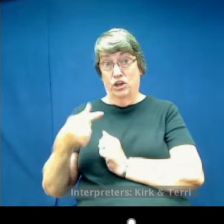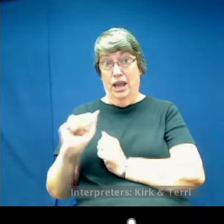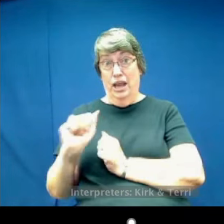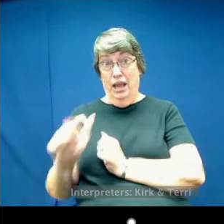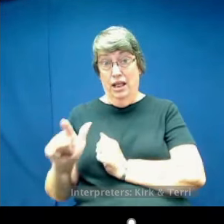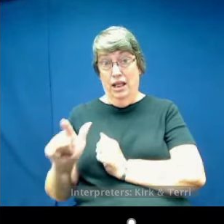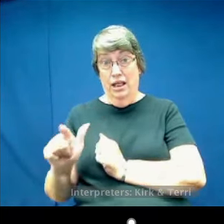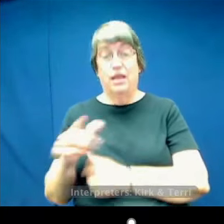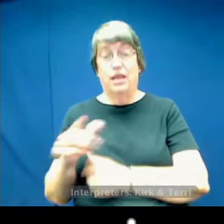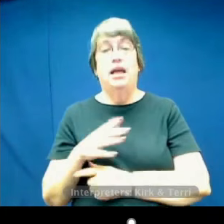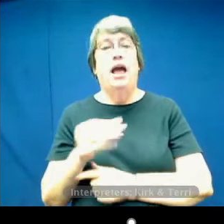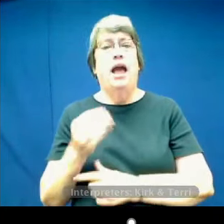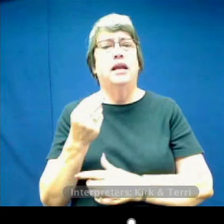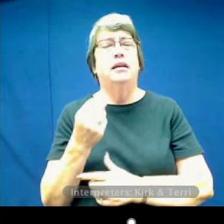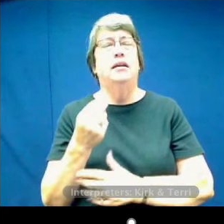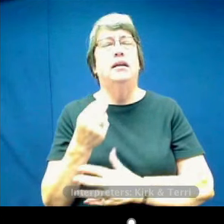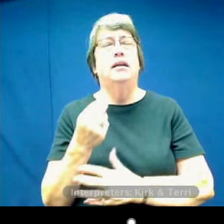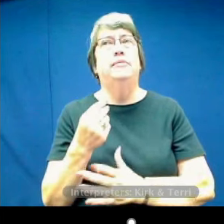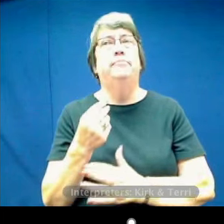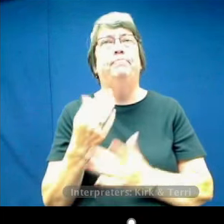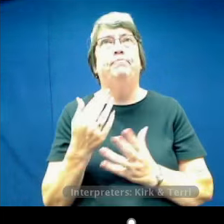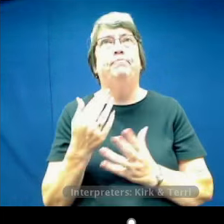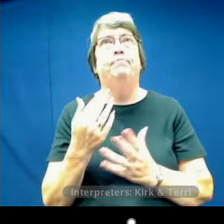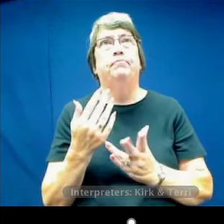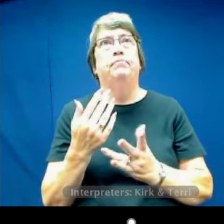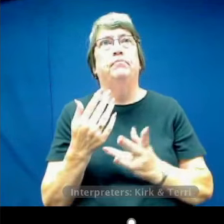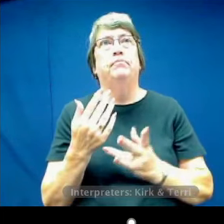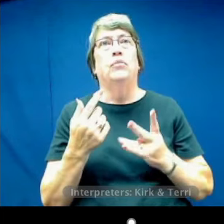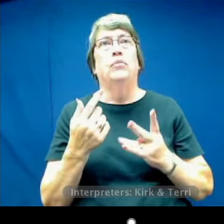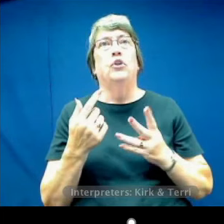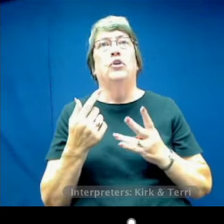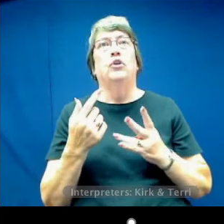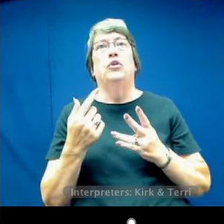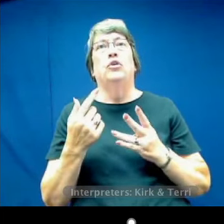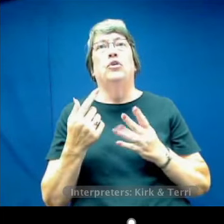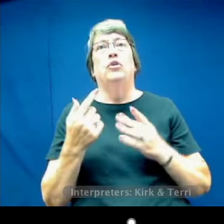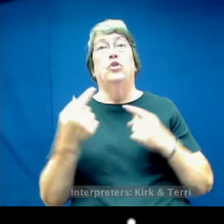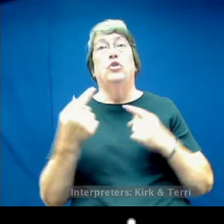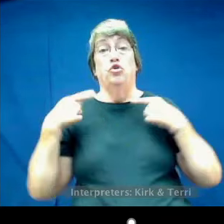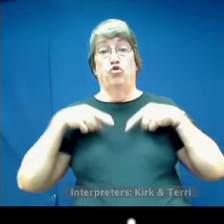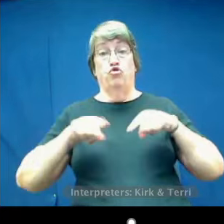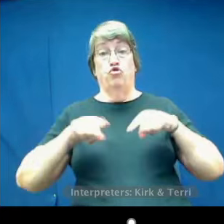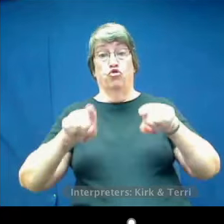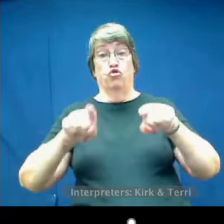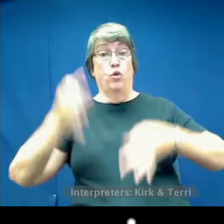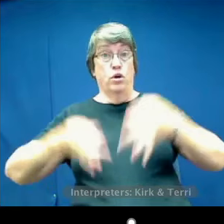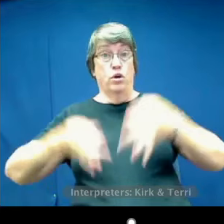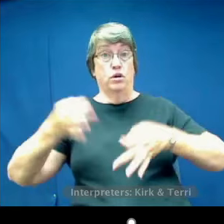Both during the matter while it's in court and for preparation.